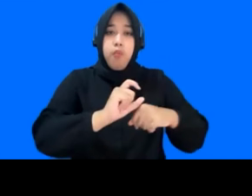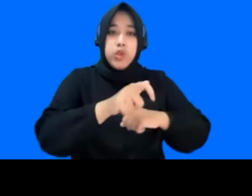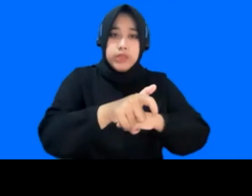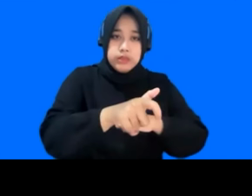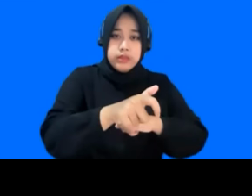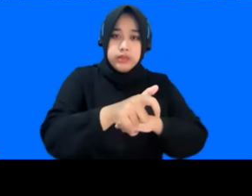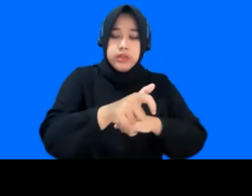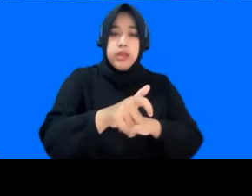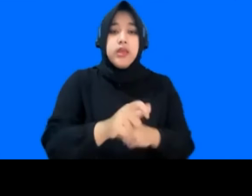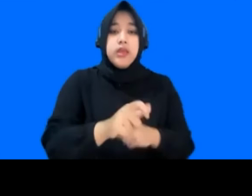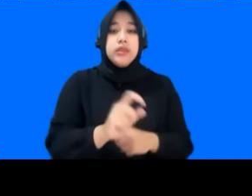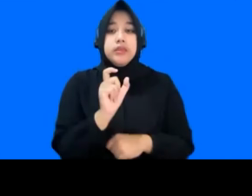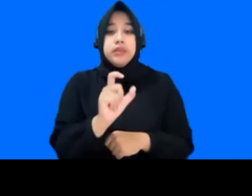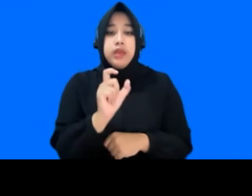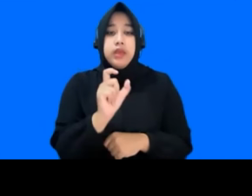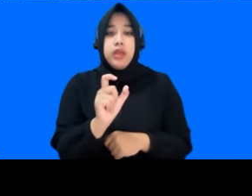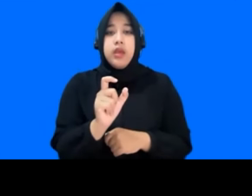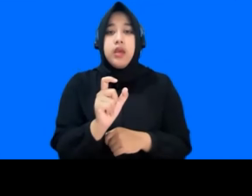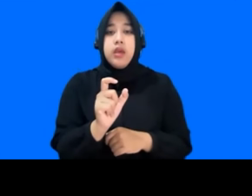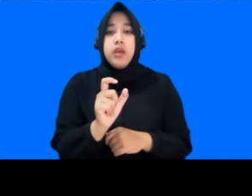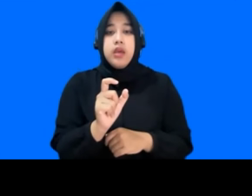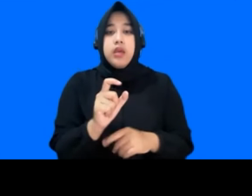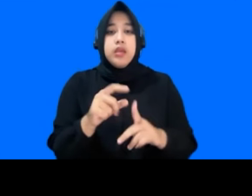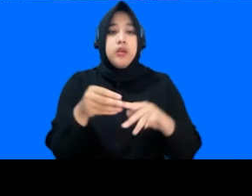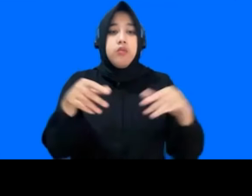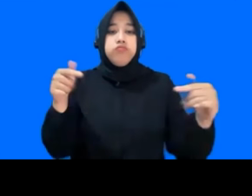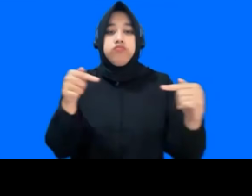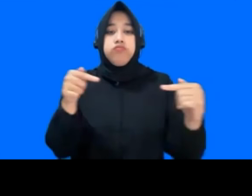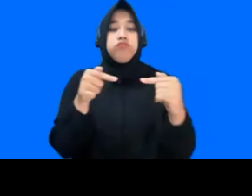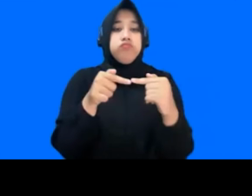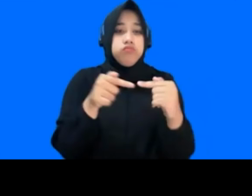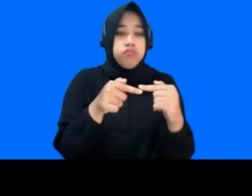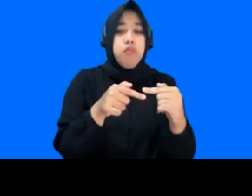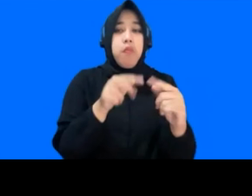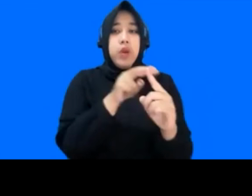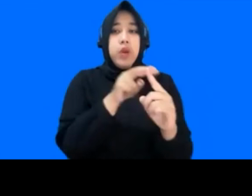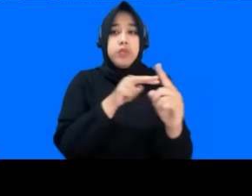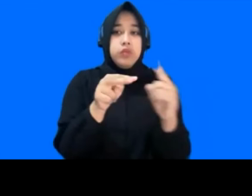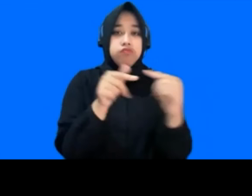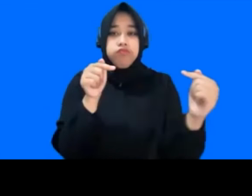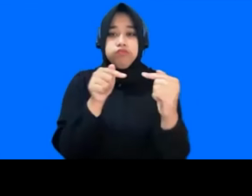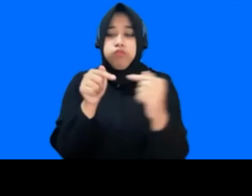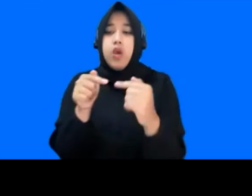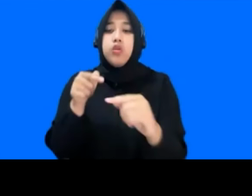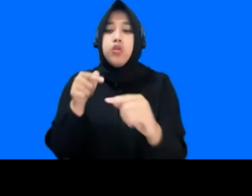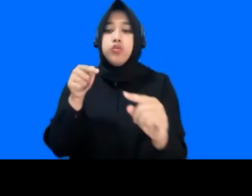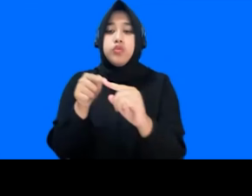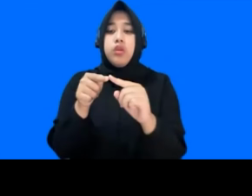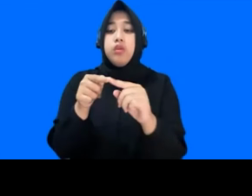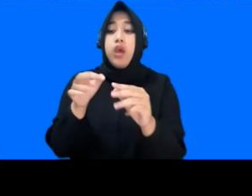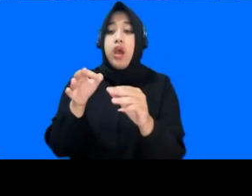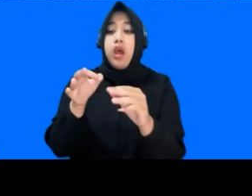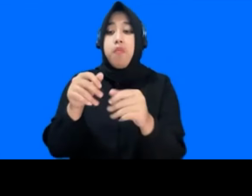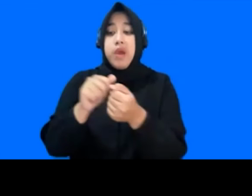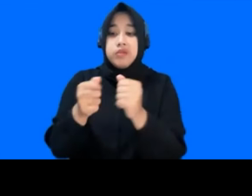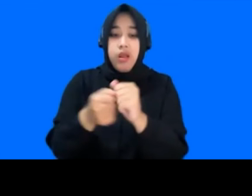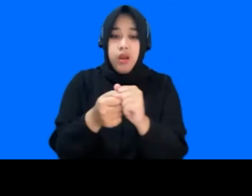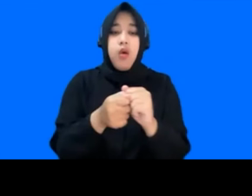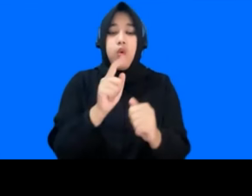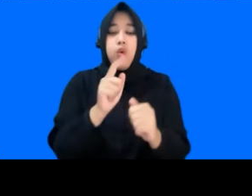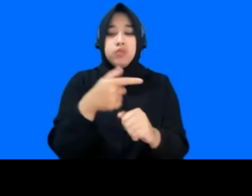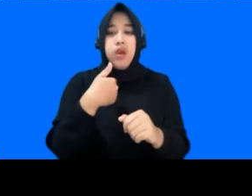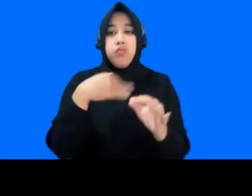different perspectives as early as possible to the problem solving process. So this method, I want to particularly